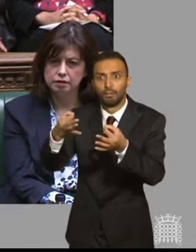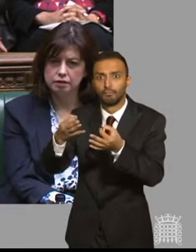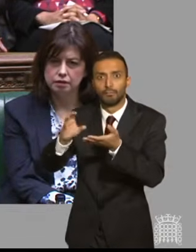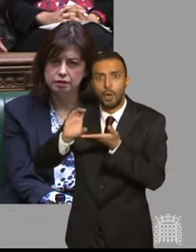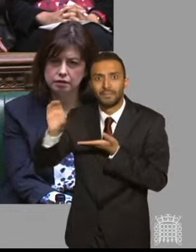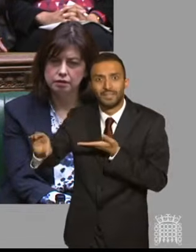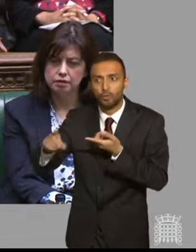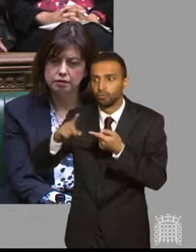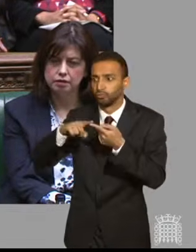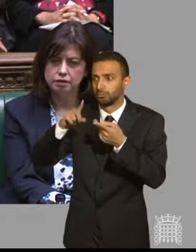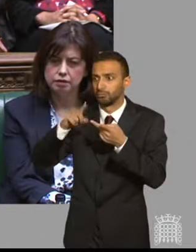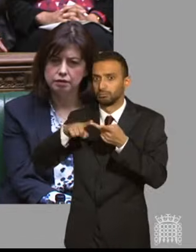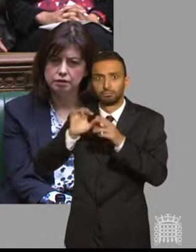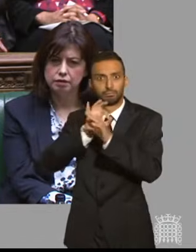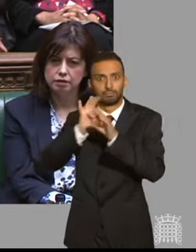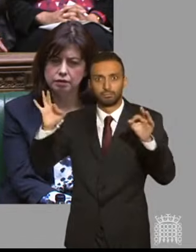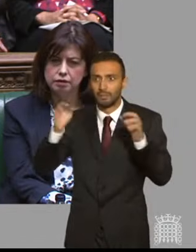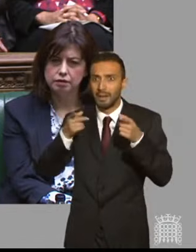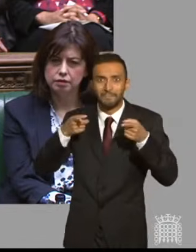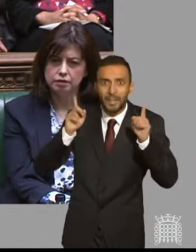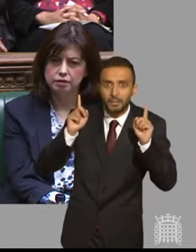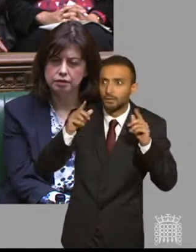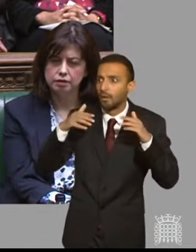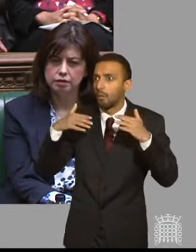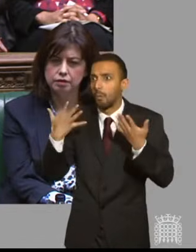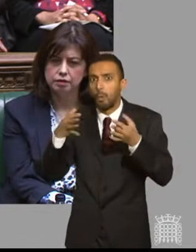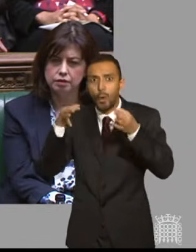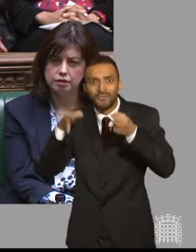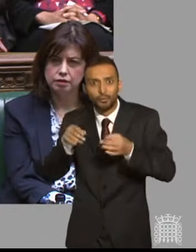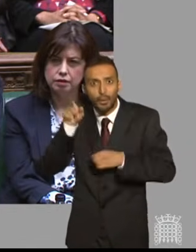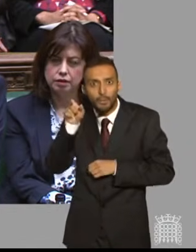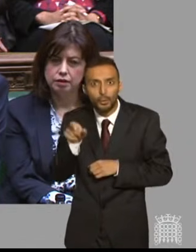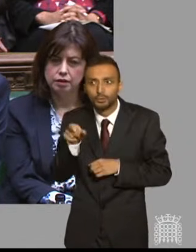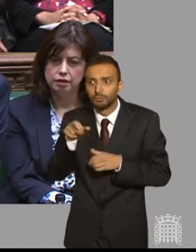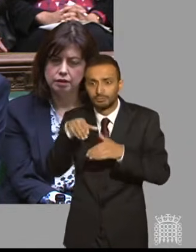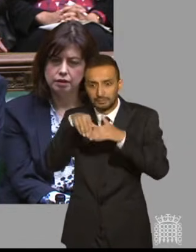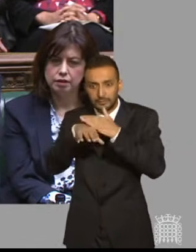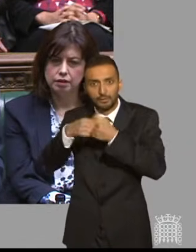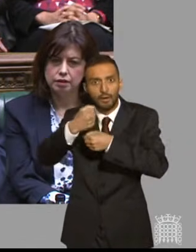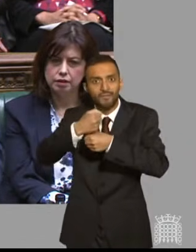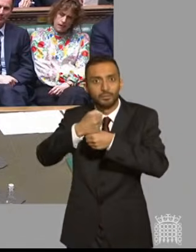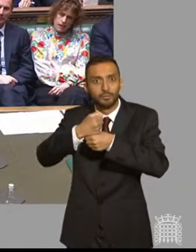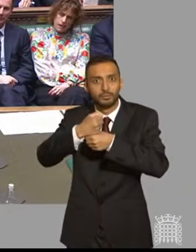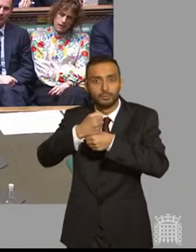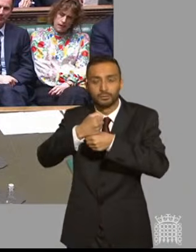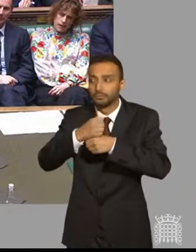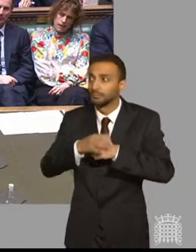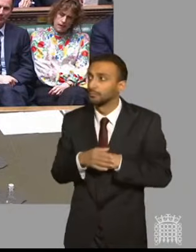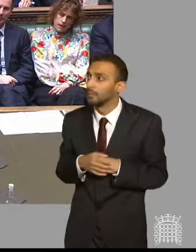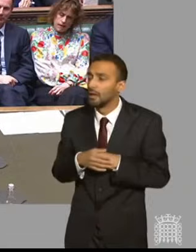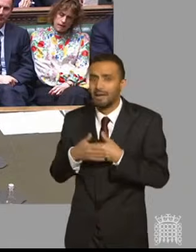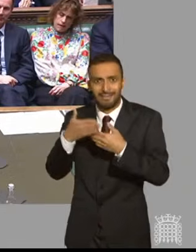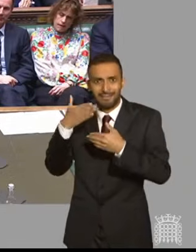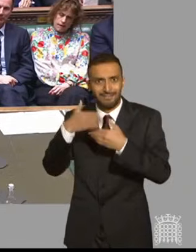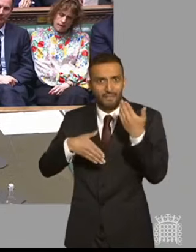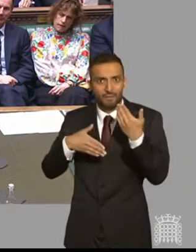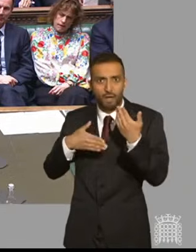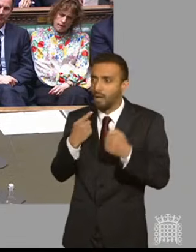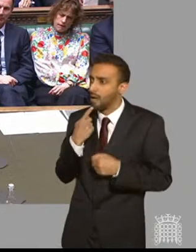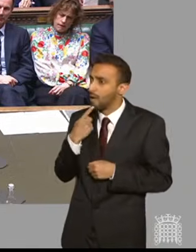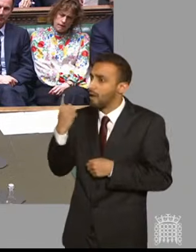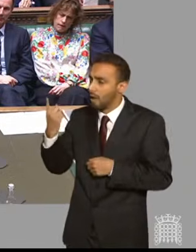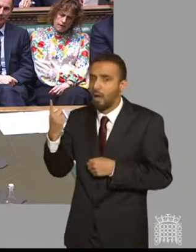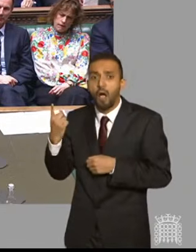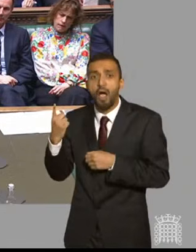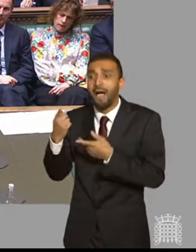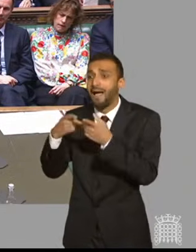at no point was it suggested that a delay would be of benefit to the Treasury. So that's Monday. A note released by the